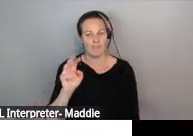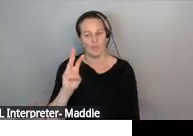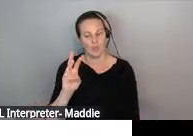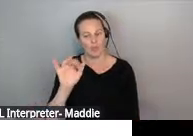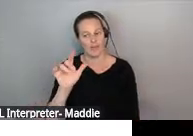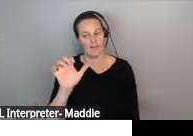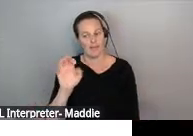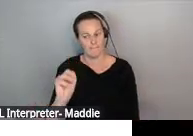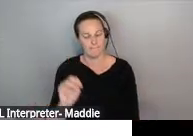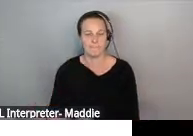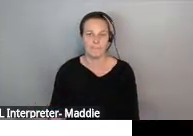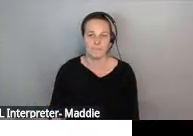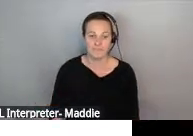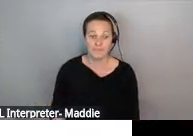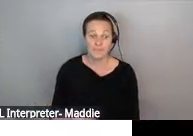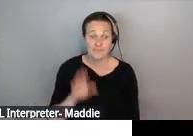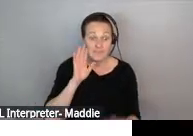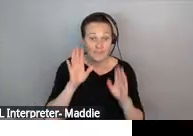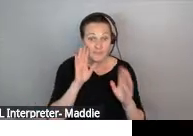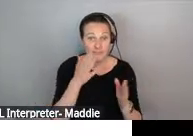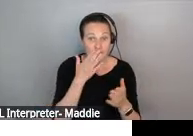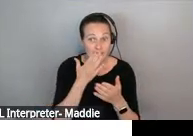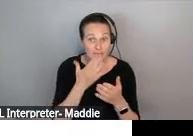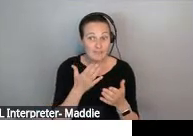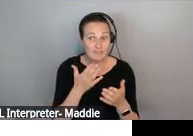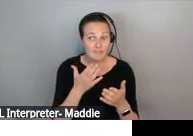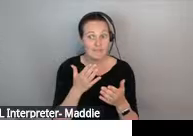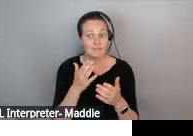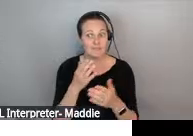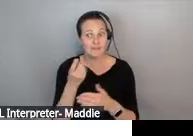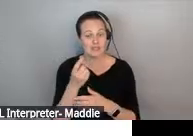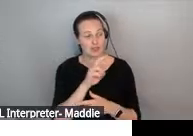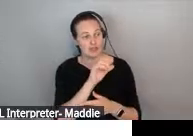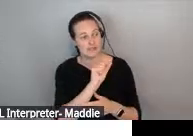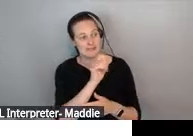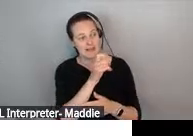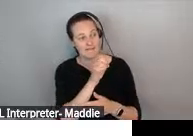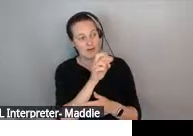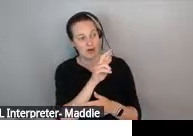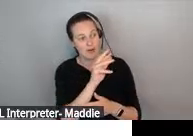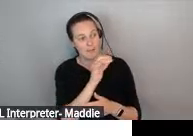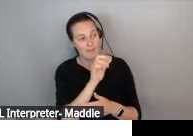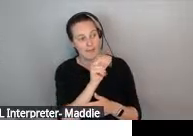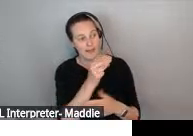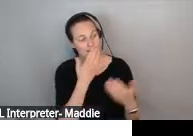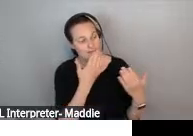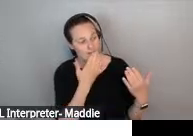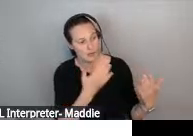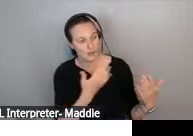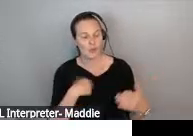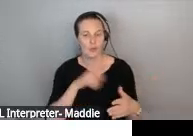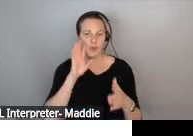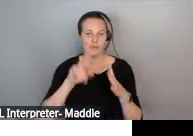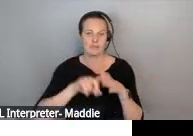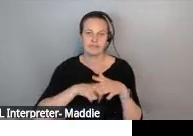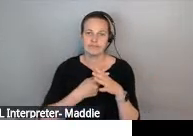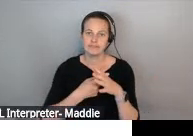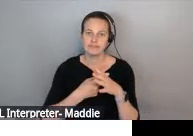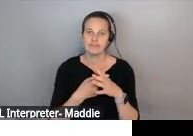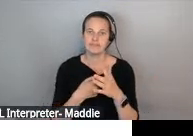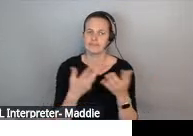Hi, everyone. Thank you so much, Dr. Silverman. I really appreciate that. So we're going to start by going over what is educational